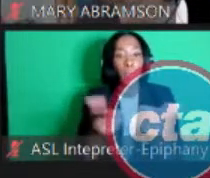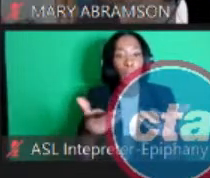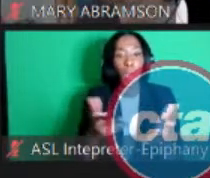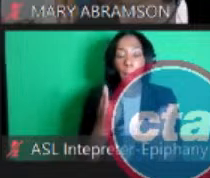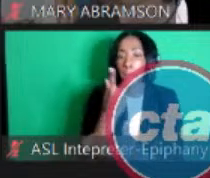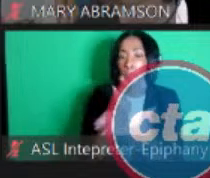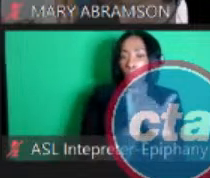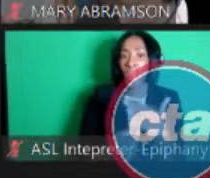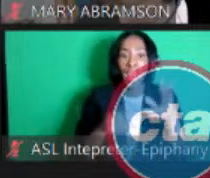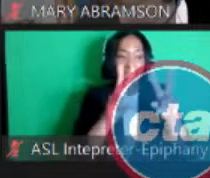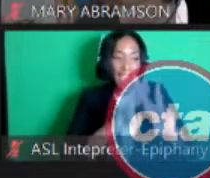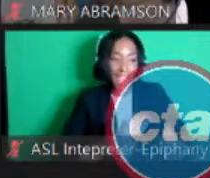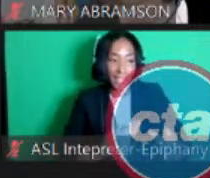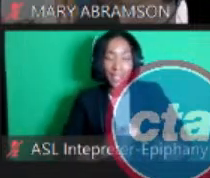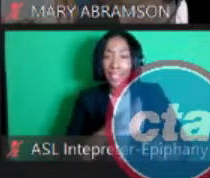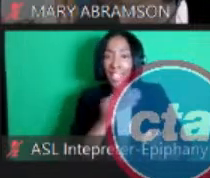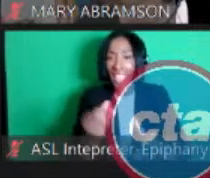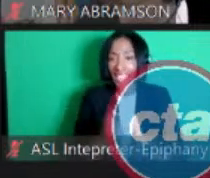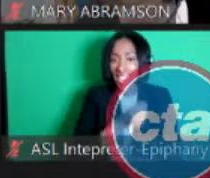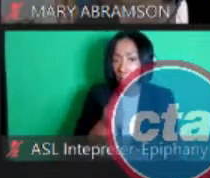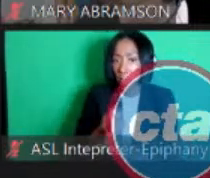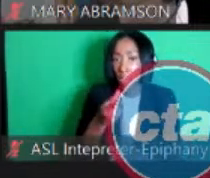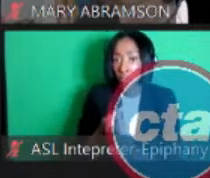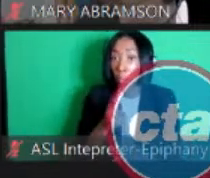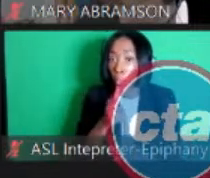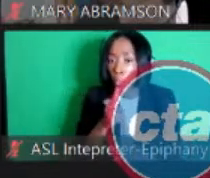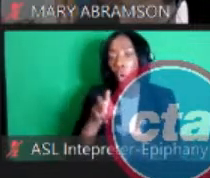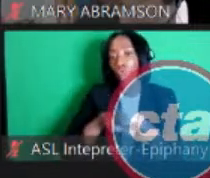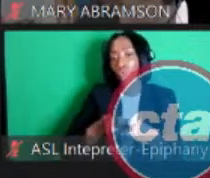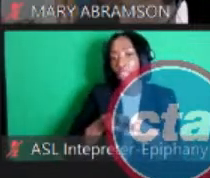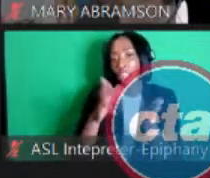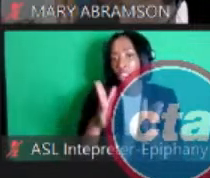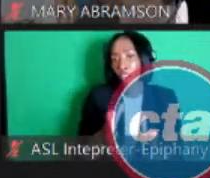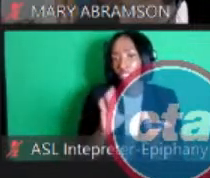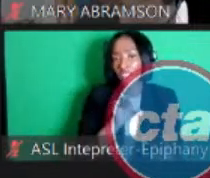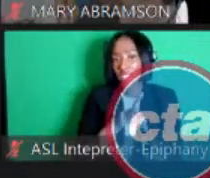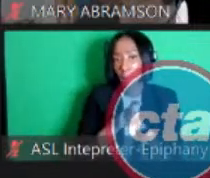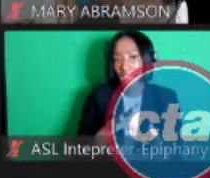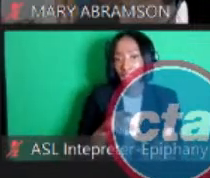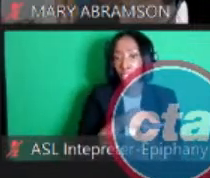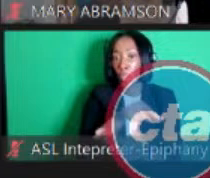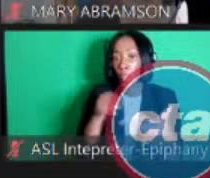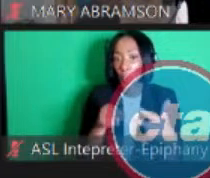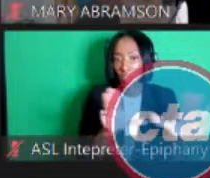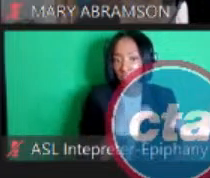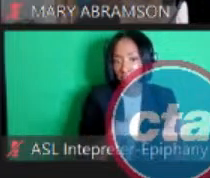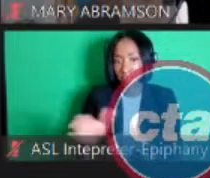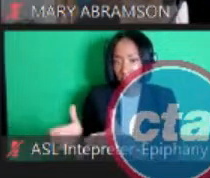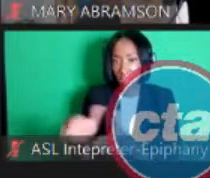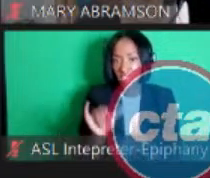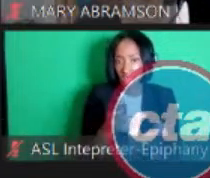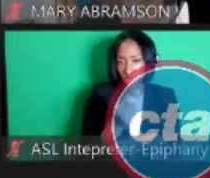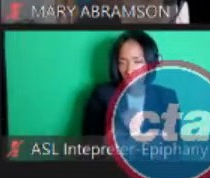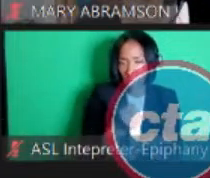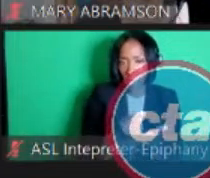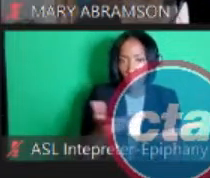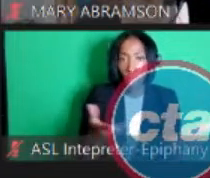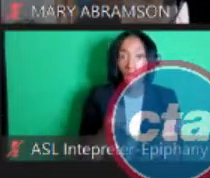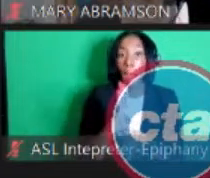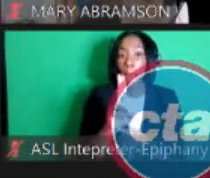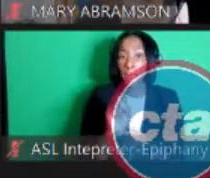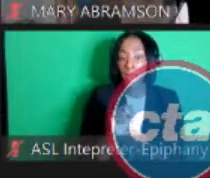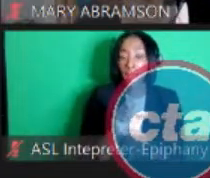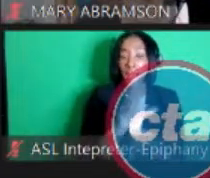impact from rider feedback. There's sort of three categories of this treatment. There's bus stop treatments,